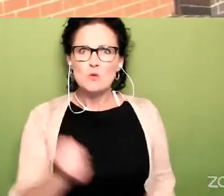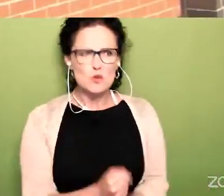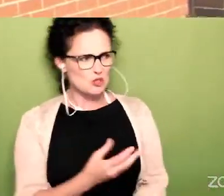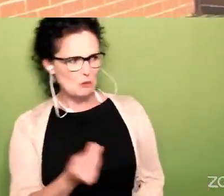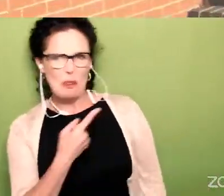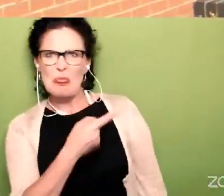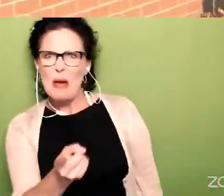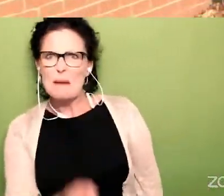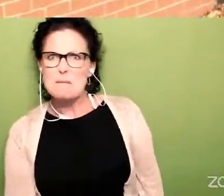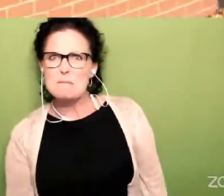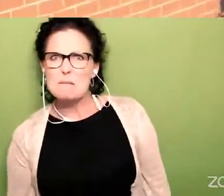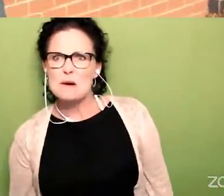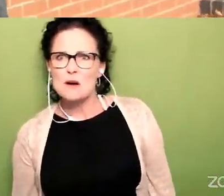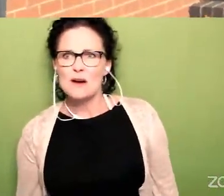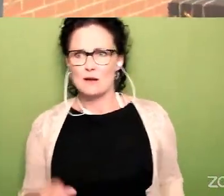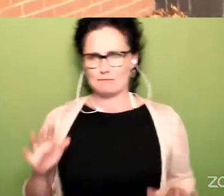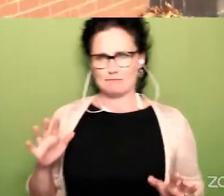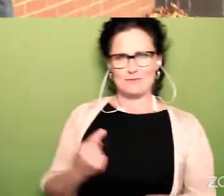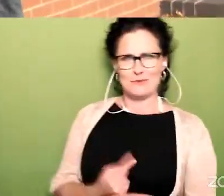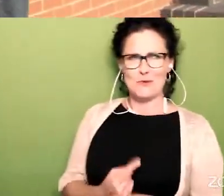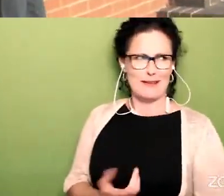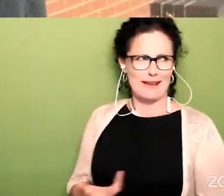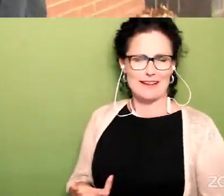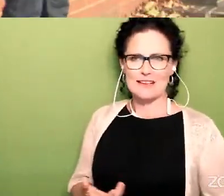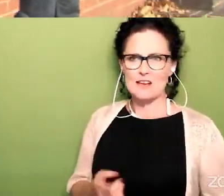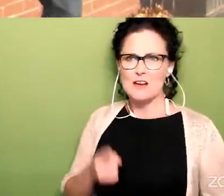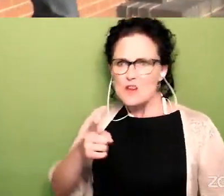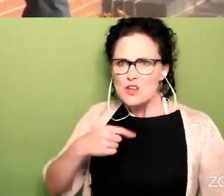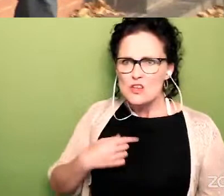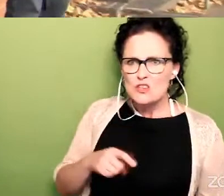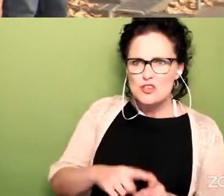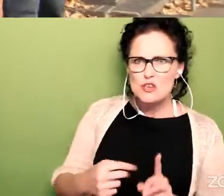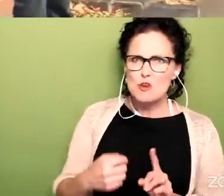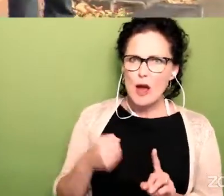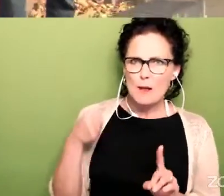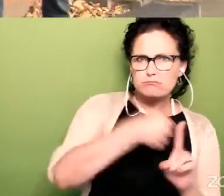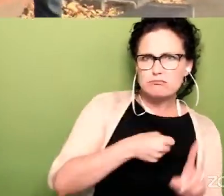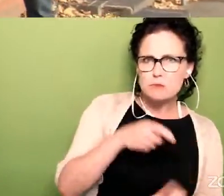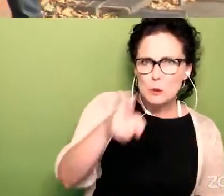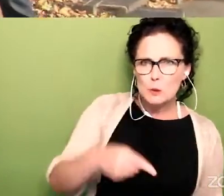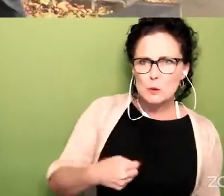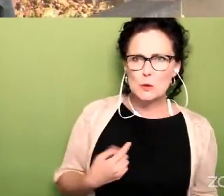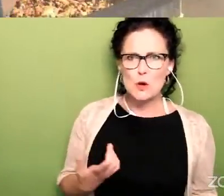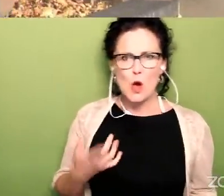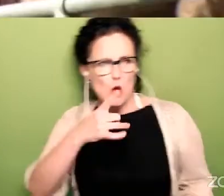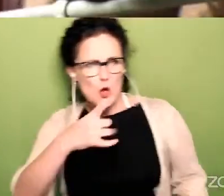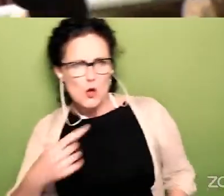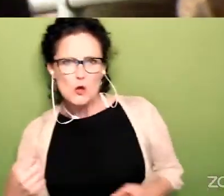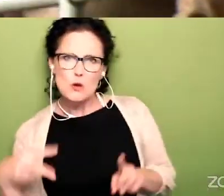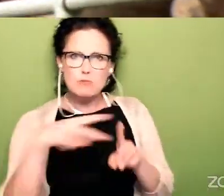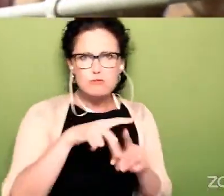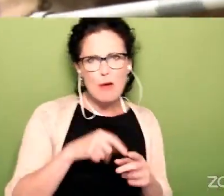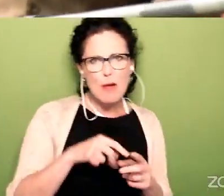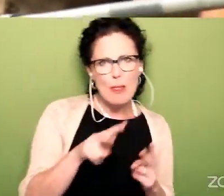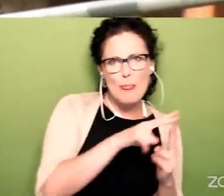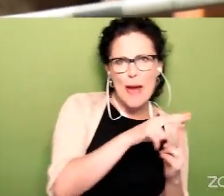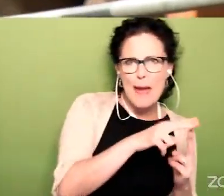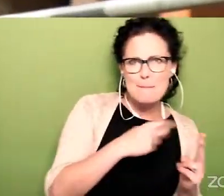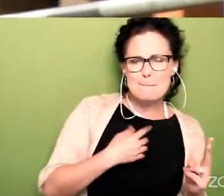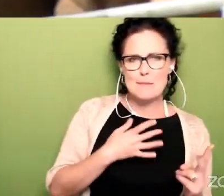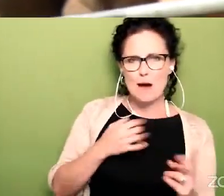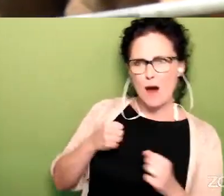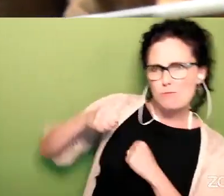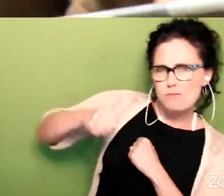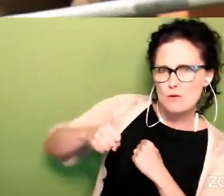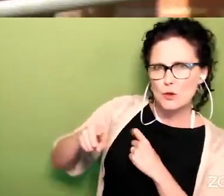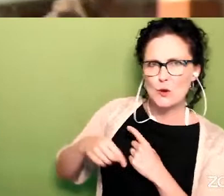you. You here? We were talking about nice things. I wasn't talking to you. Why, they just stopped to have a chat? Yeah, you're out here instead of in there with your mates. We were having a good time before you came along.